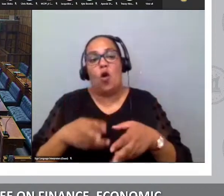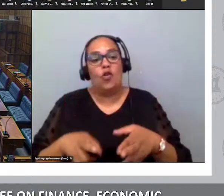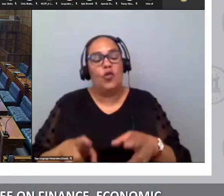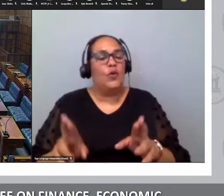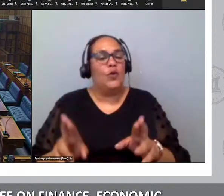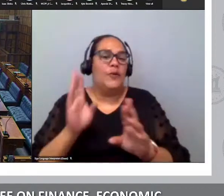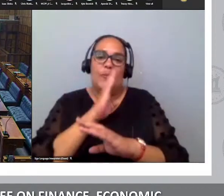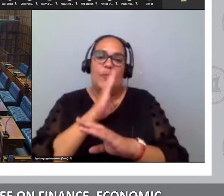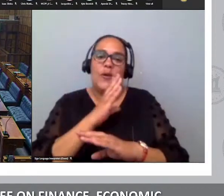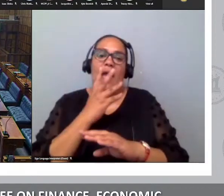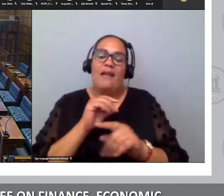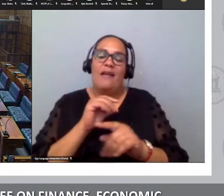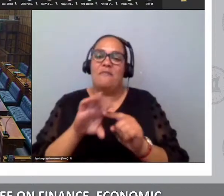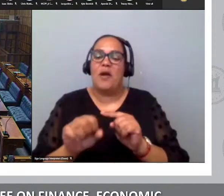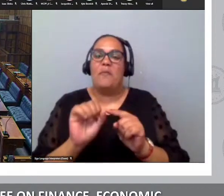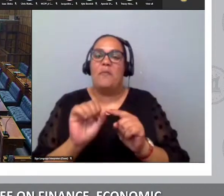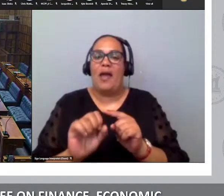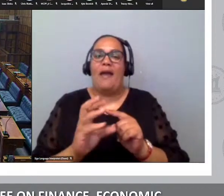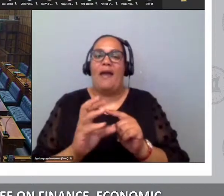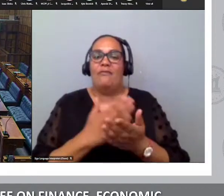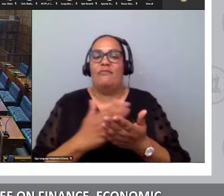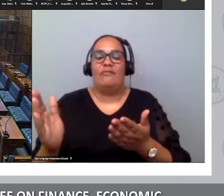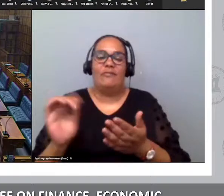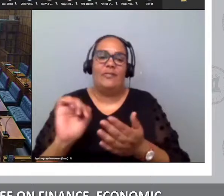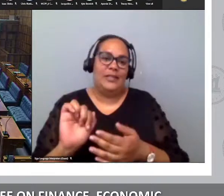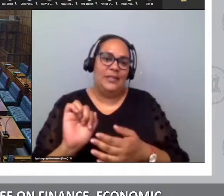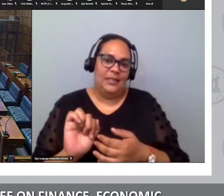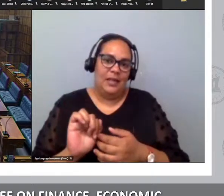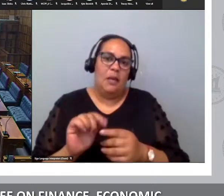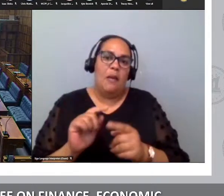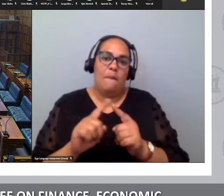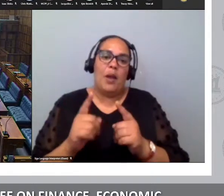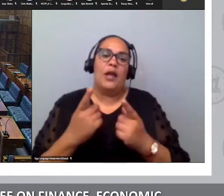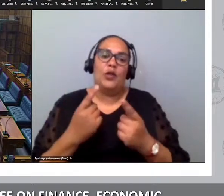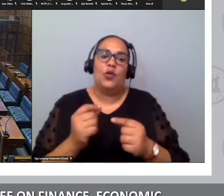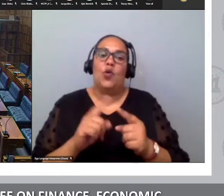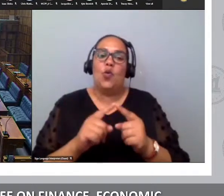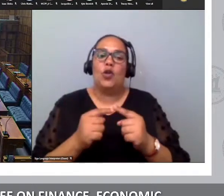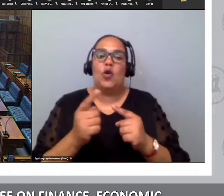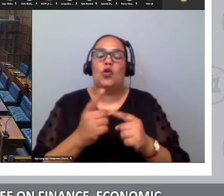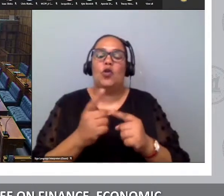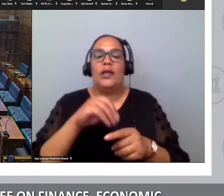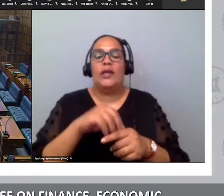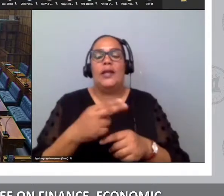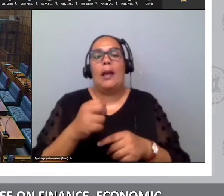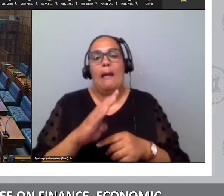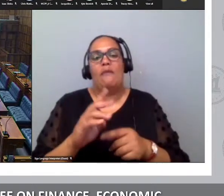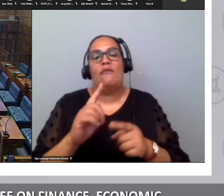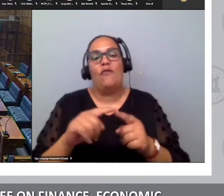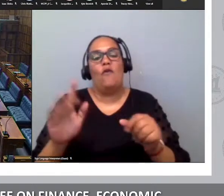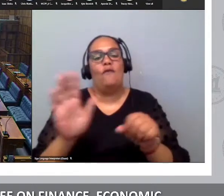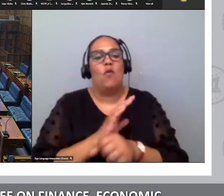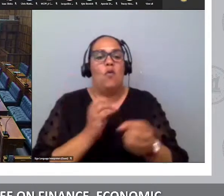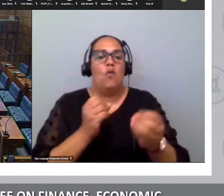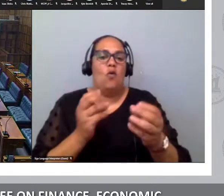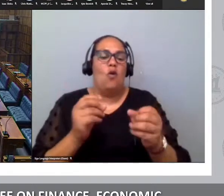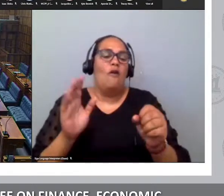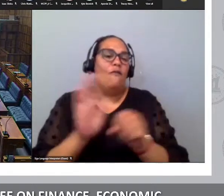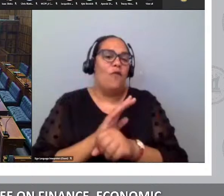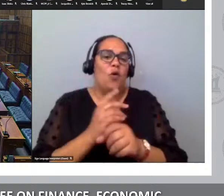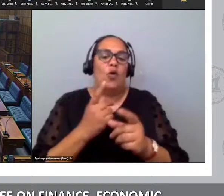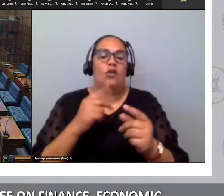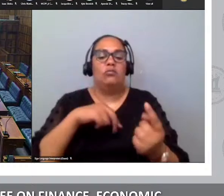will find discharge of cargo and predominantly it goes then into the Hub port for total discharge total turnaround of the